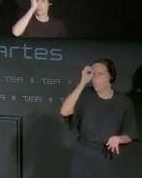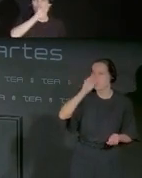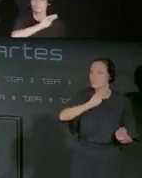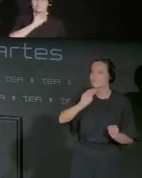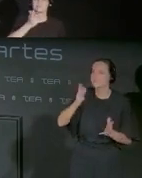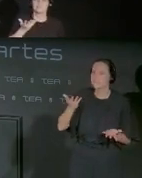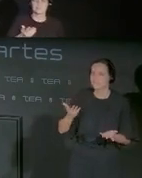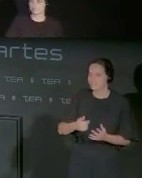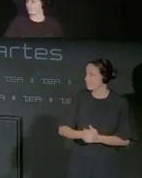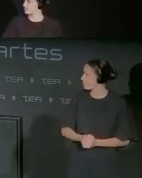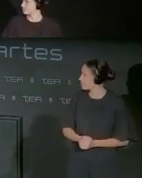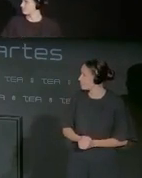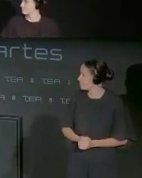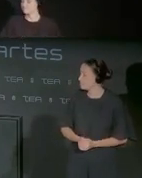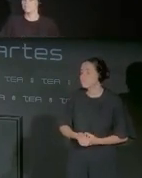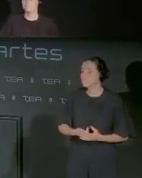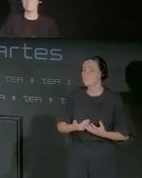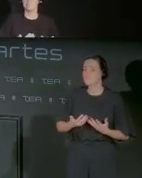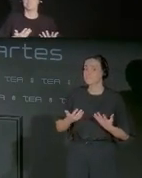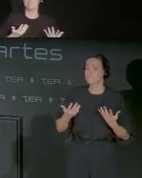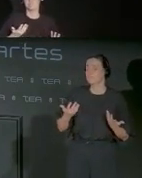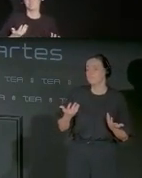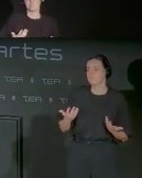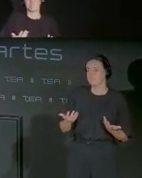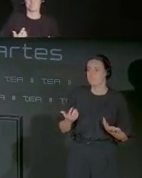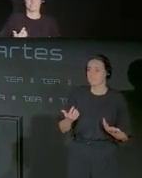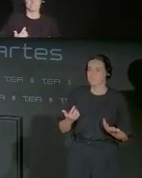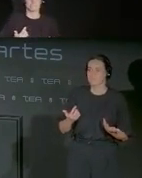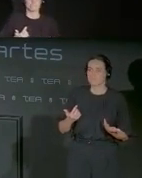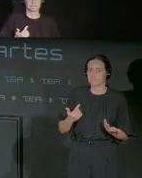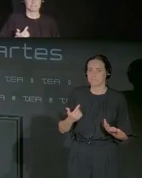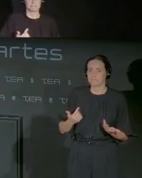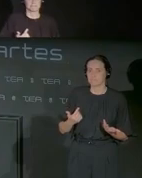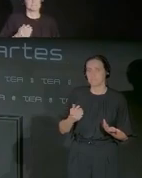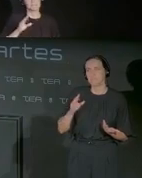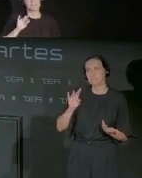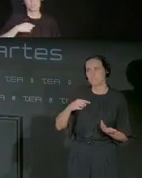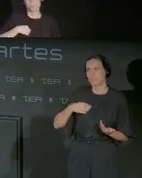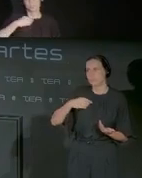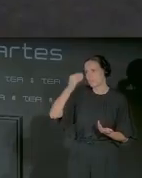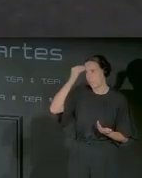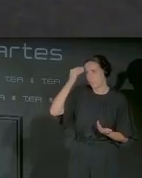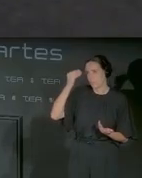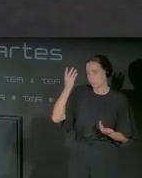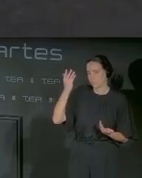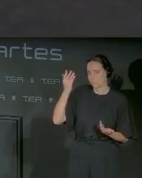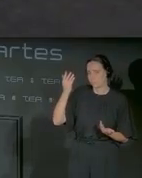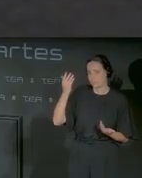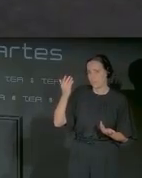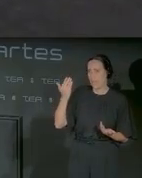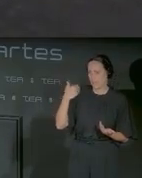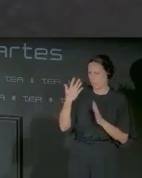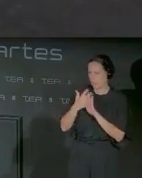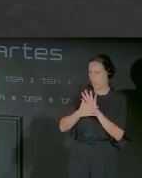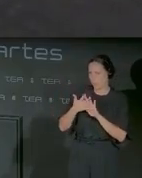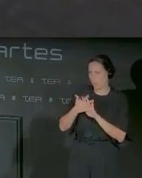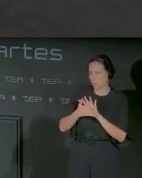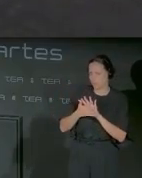I think that, of course, we talked about it yesterday after the sessions.